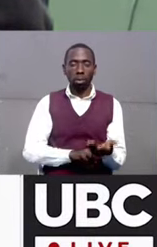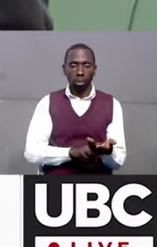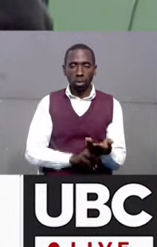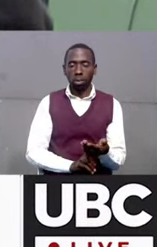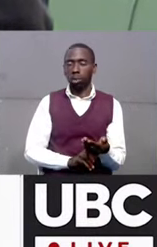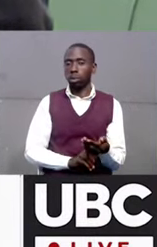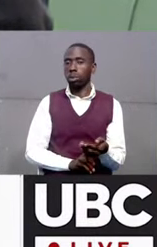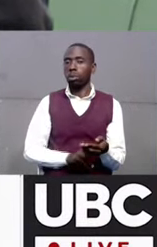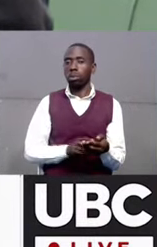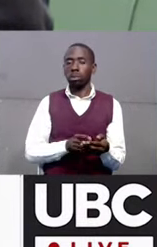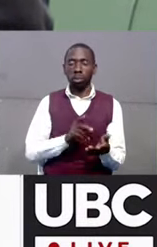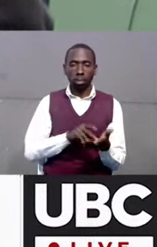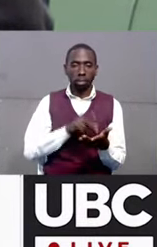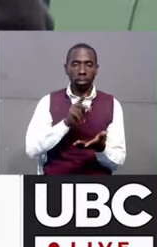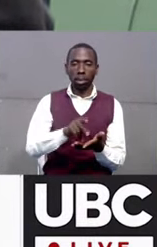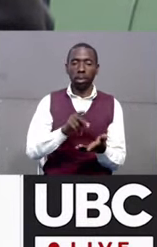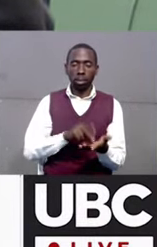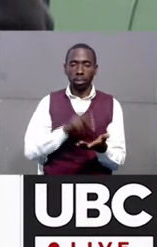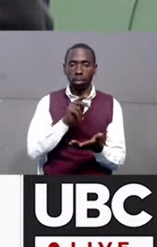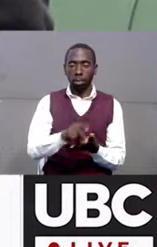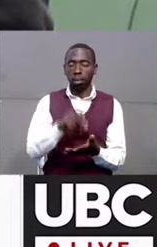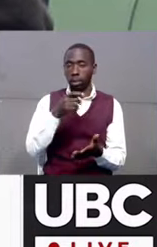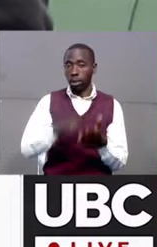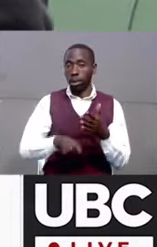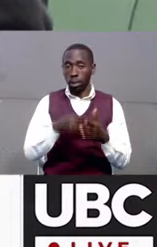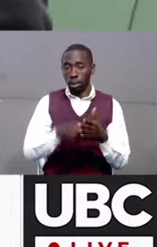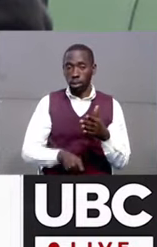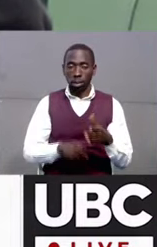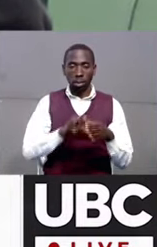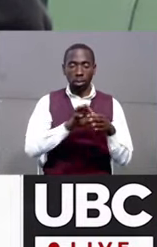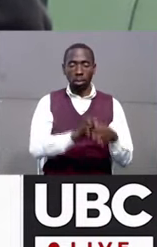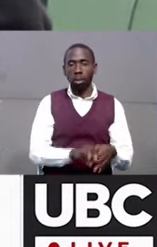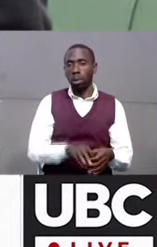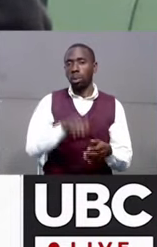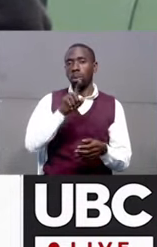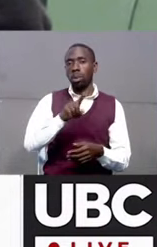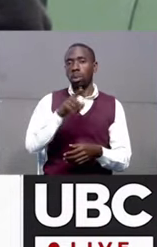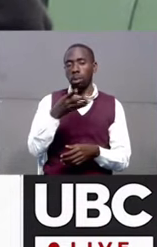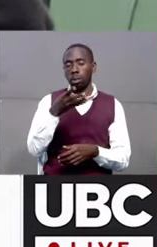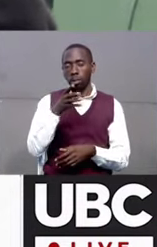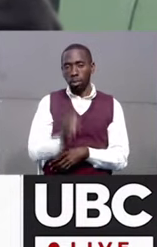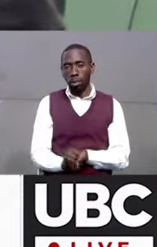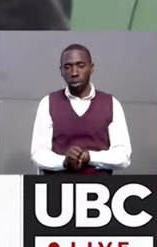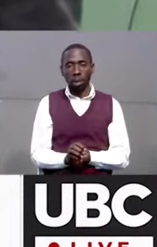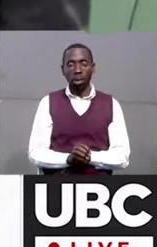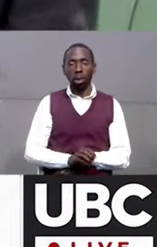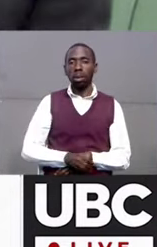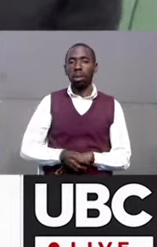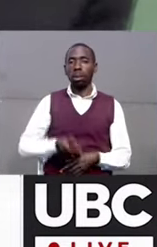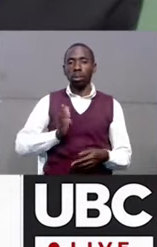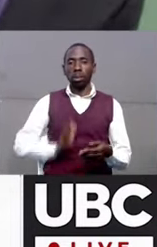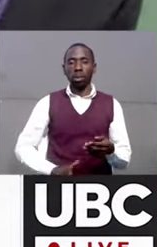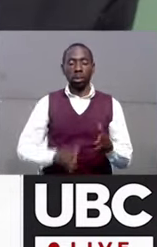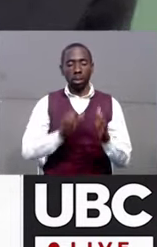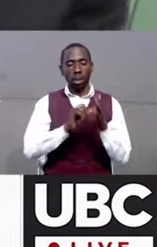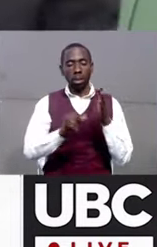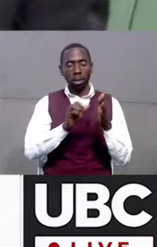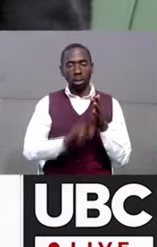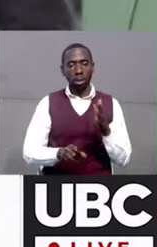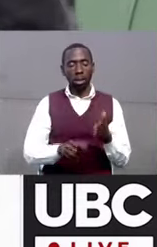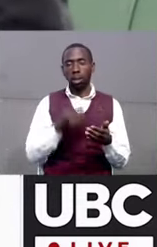to remit taxes pursuant Section 40 of the Tax Procedures Code Act. I beg to lay.